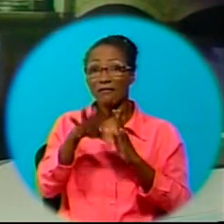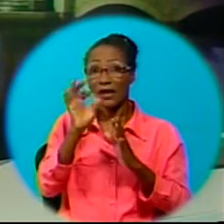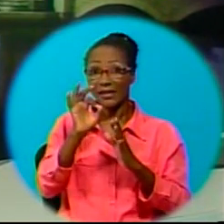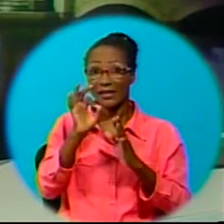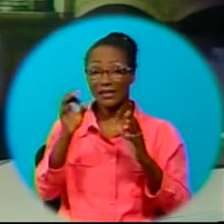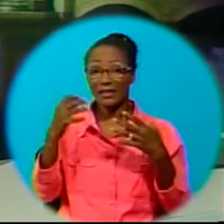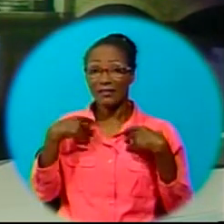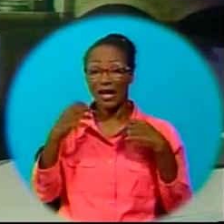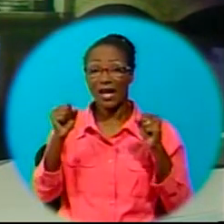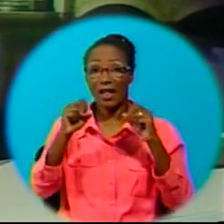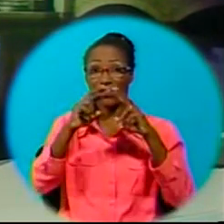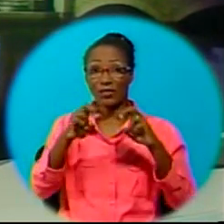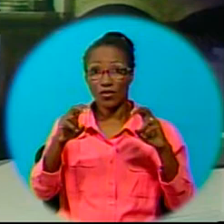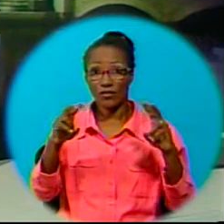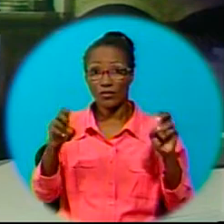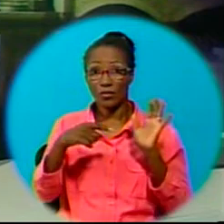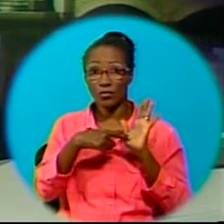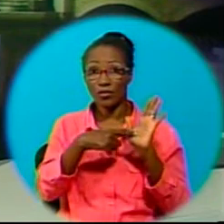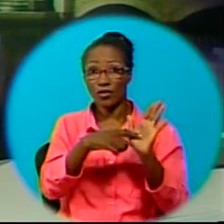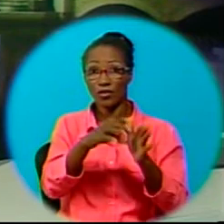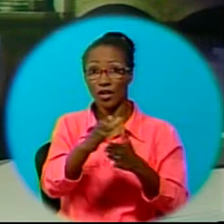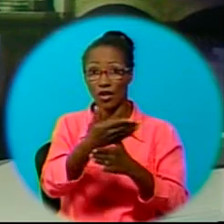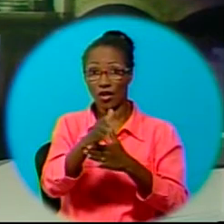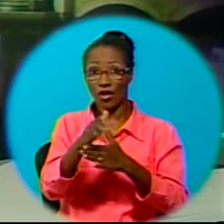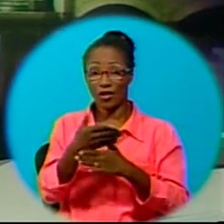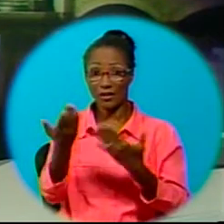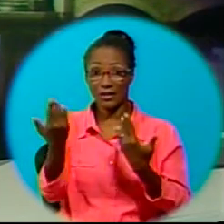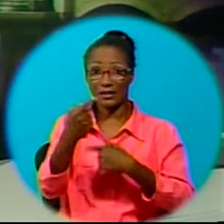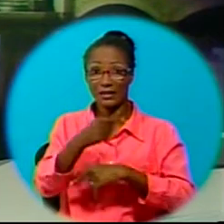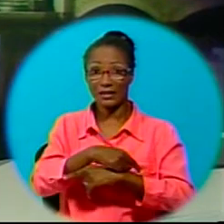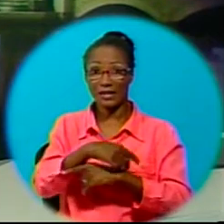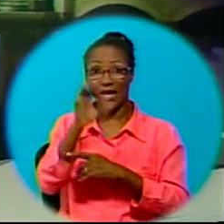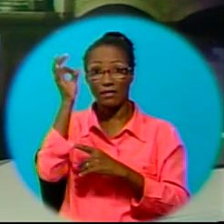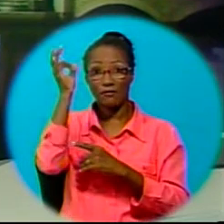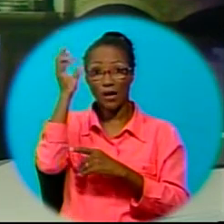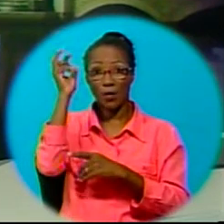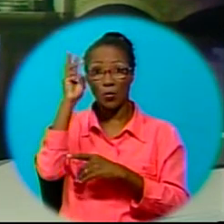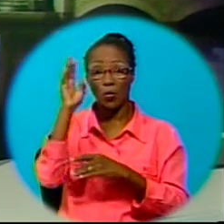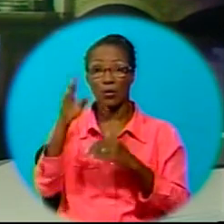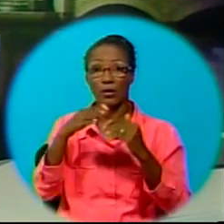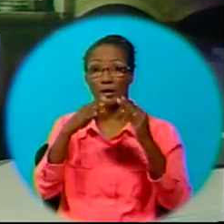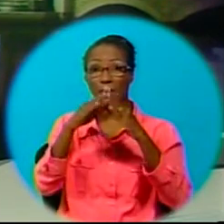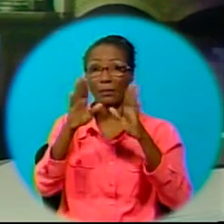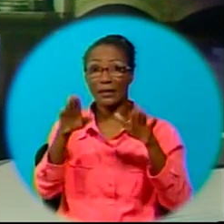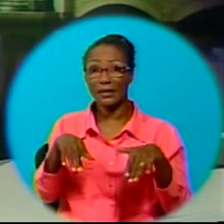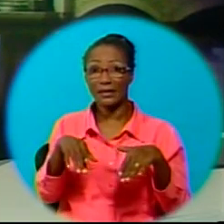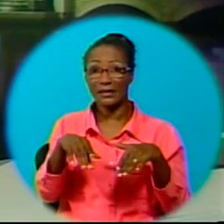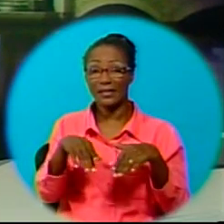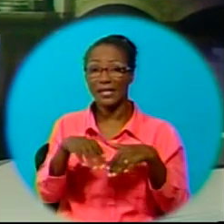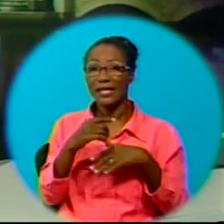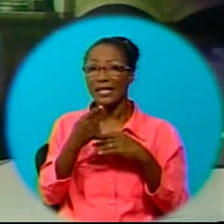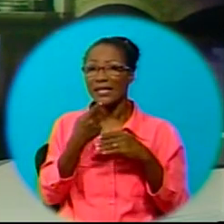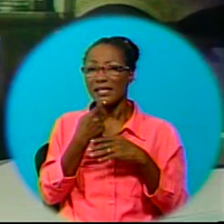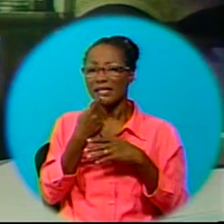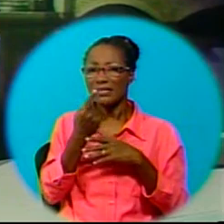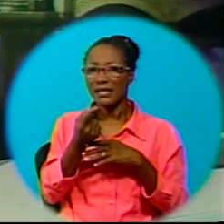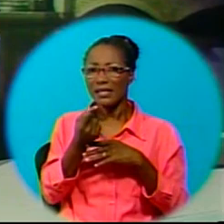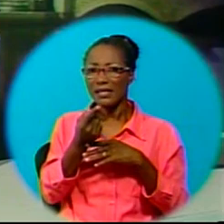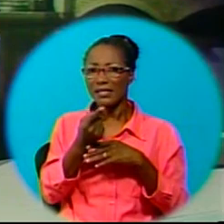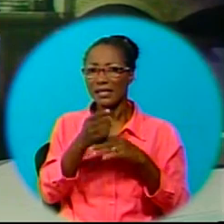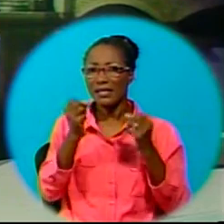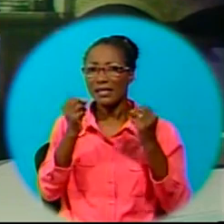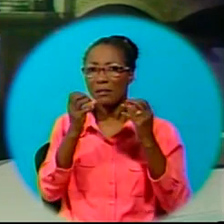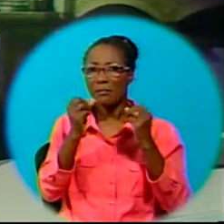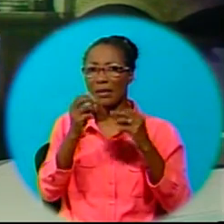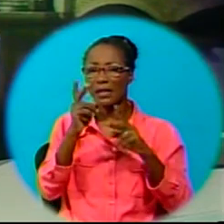were disclosed today at a press conference held at the Frank Walcott building. The survey reveals that there are high ratios of individuals over